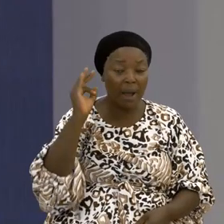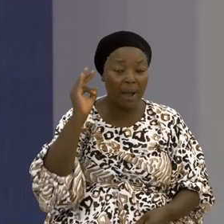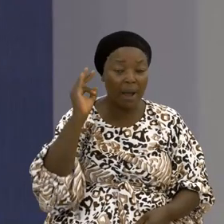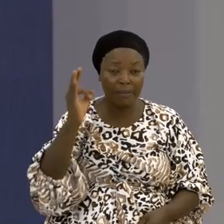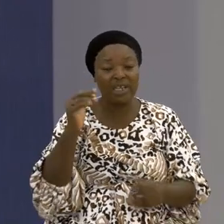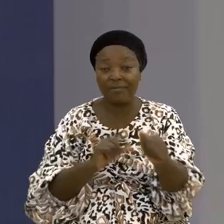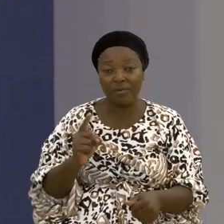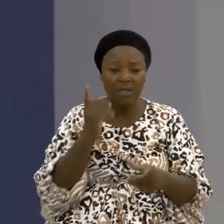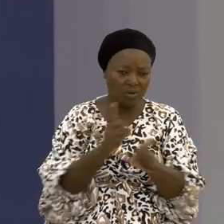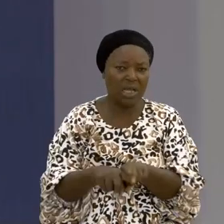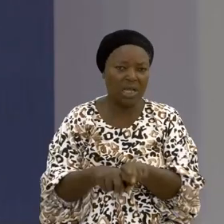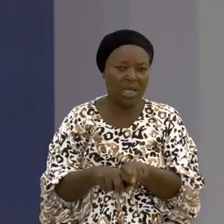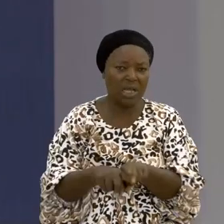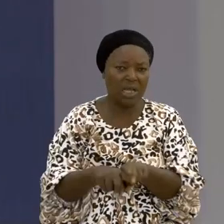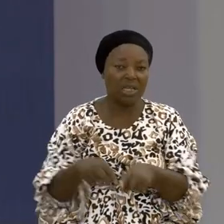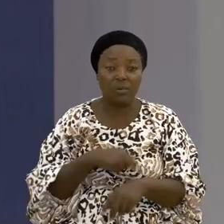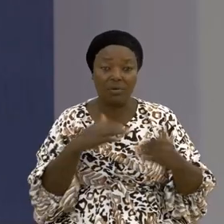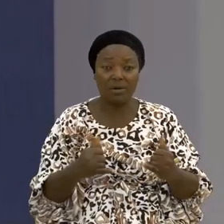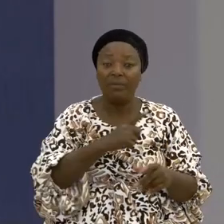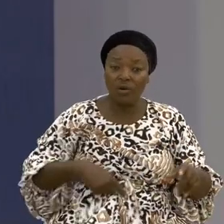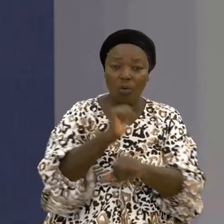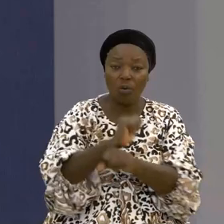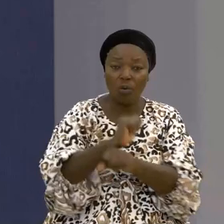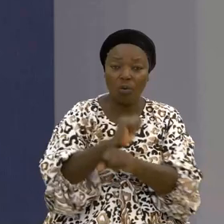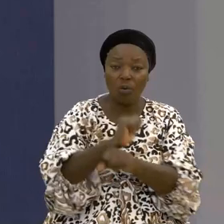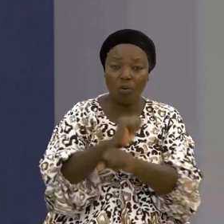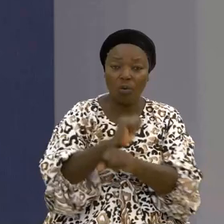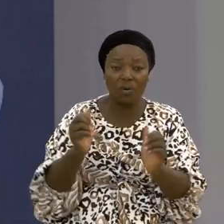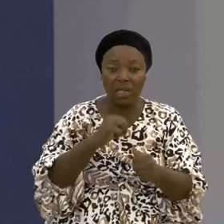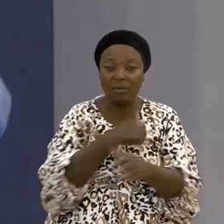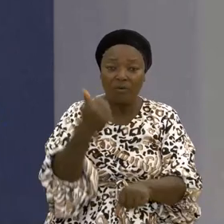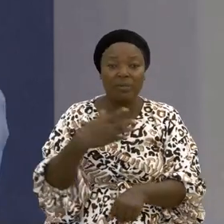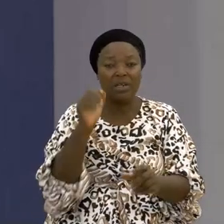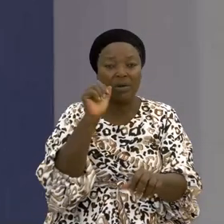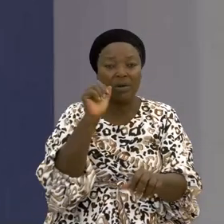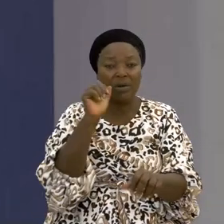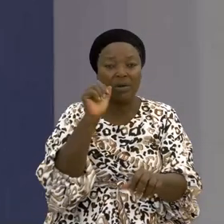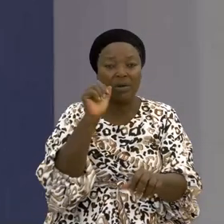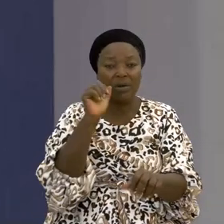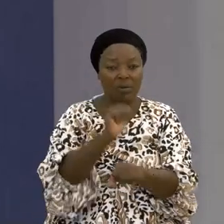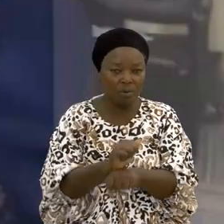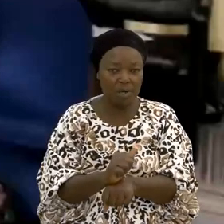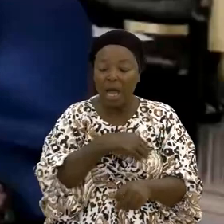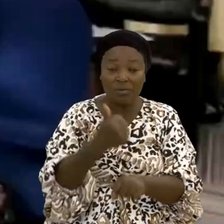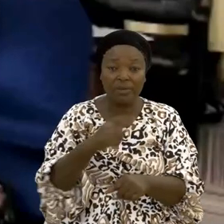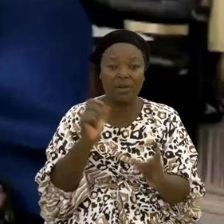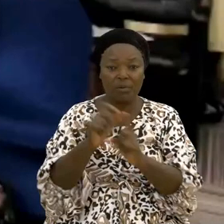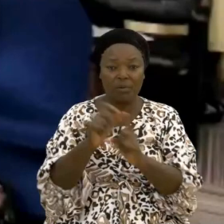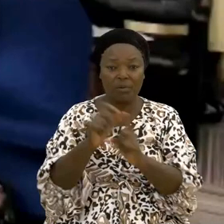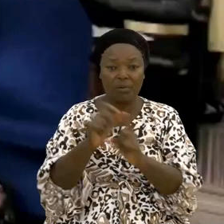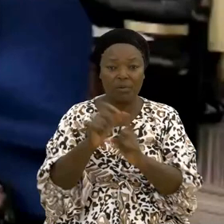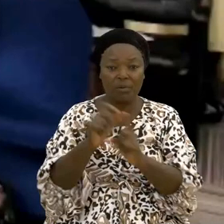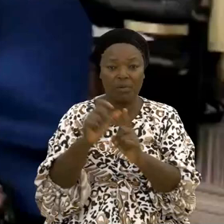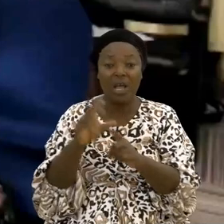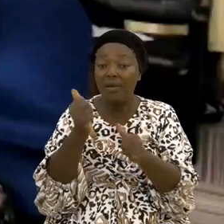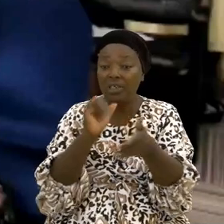we're doing now, the Lord walking with them and confirming the word. Confirming the word. Every word you